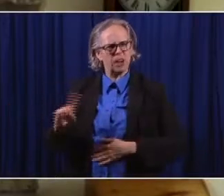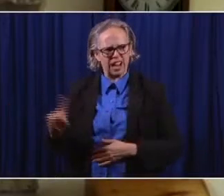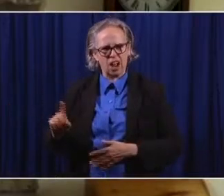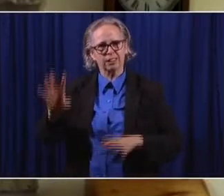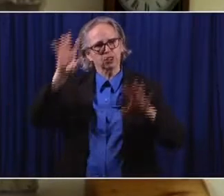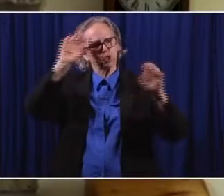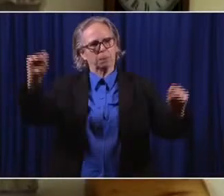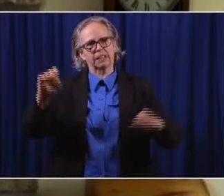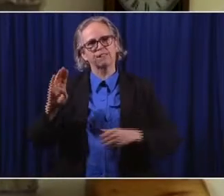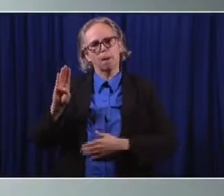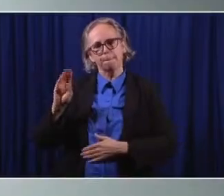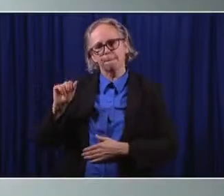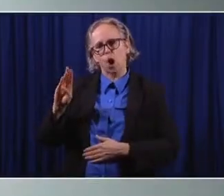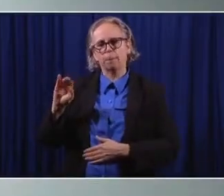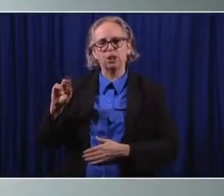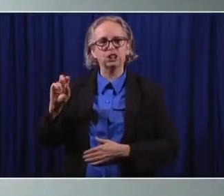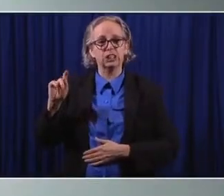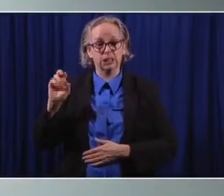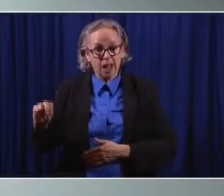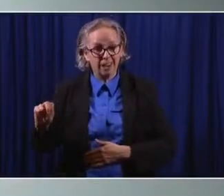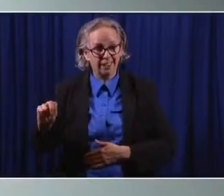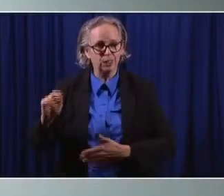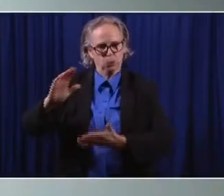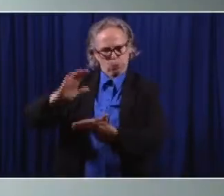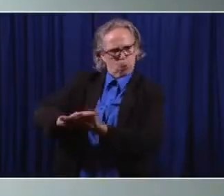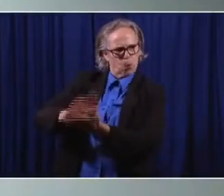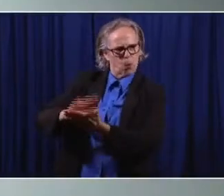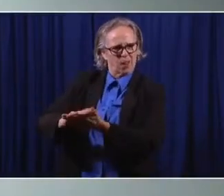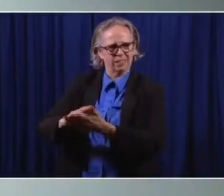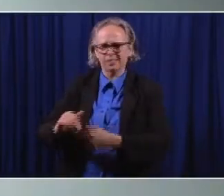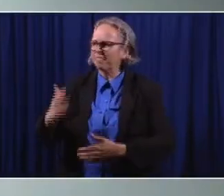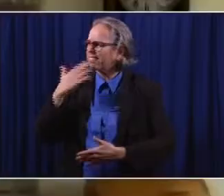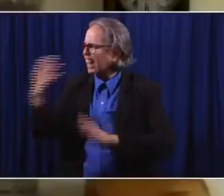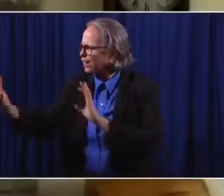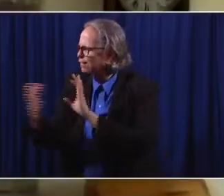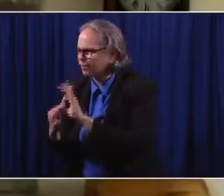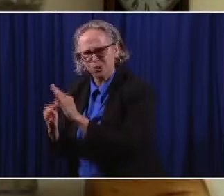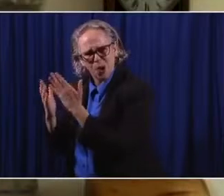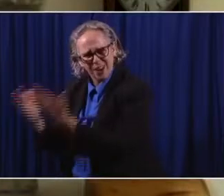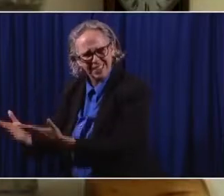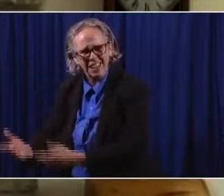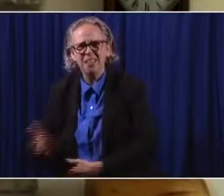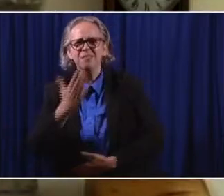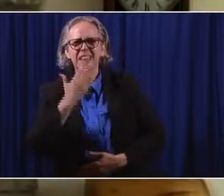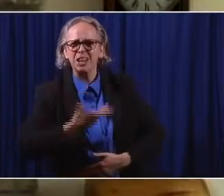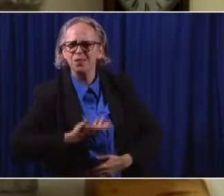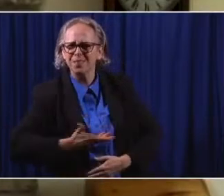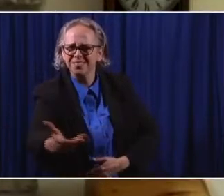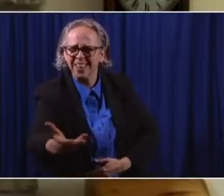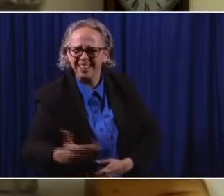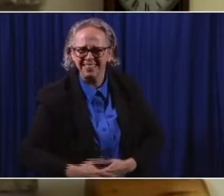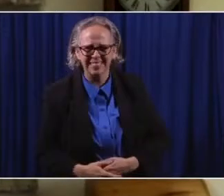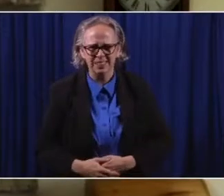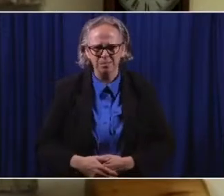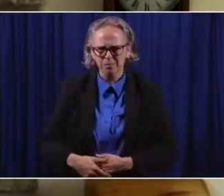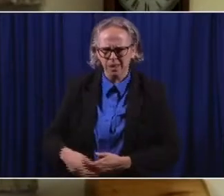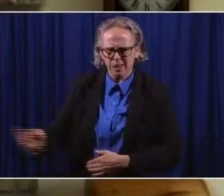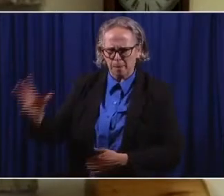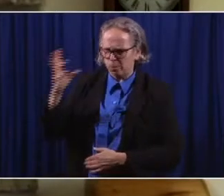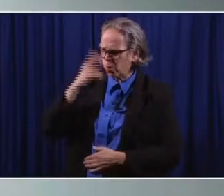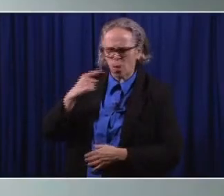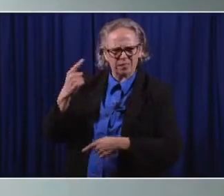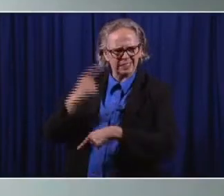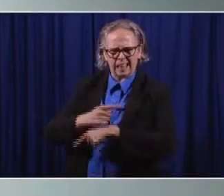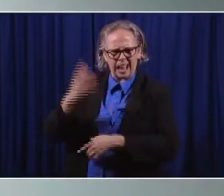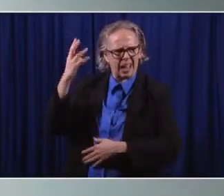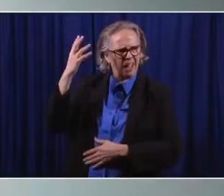us. Thank you very much for having me, Governor. I really appreciate it. Well, is it a pretty day in Barberton today?